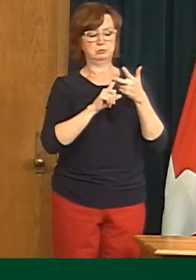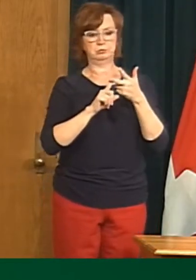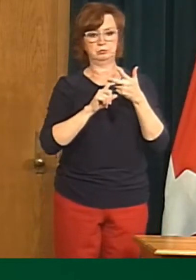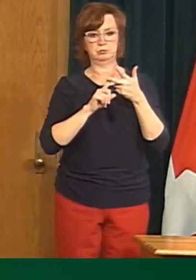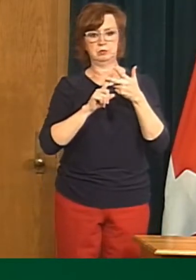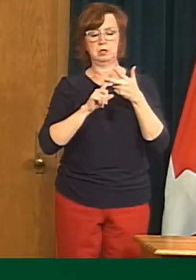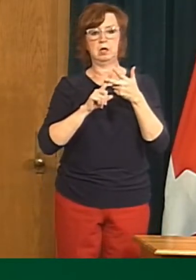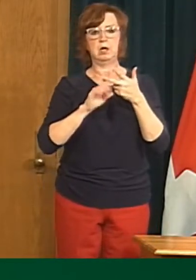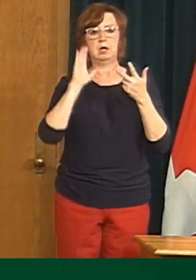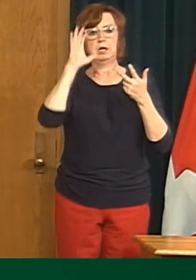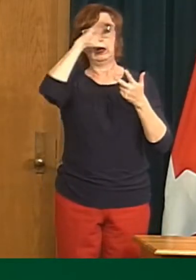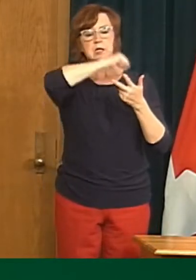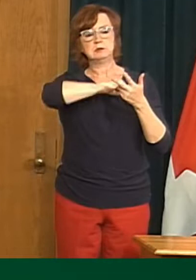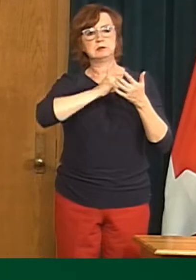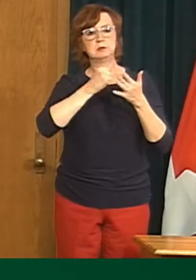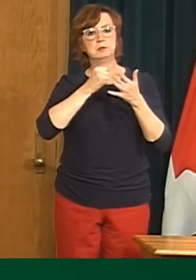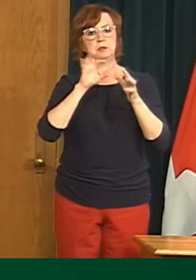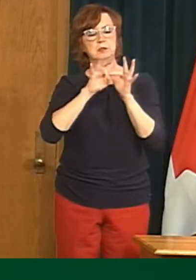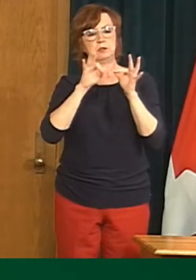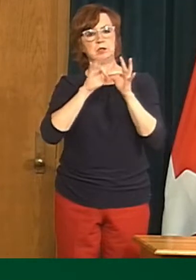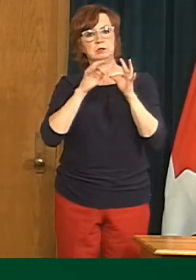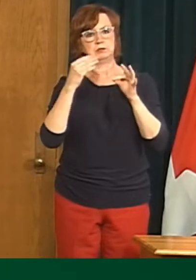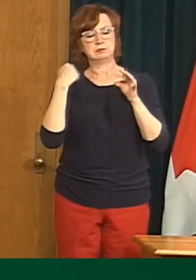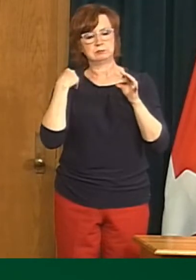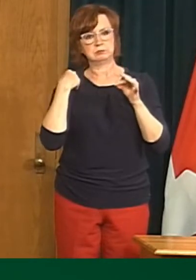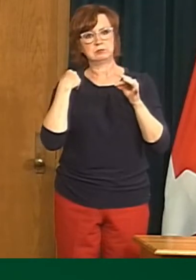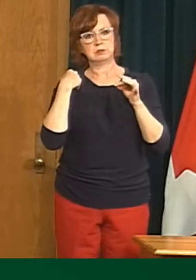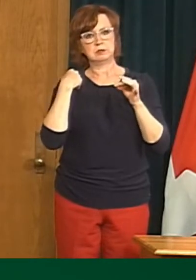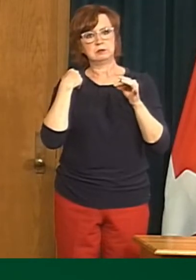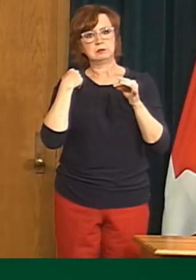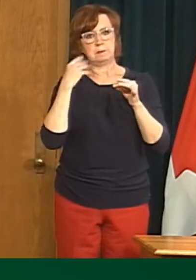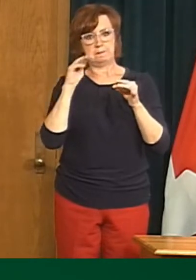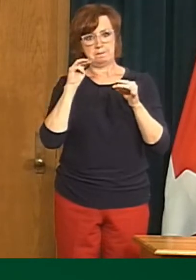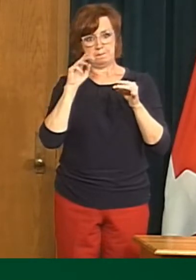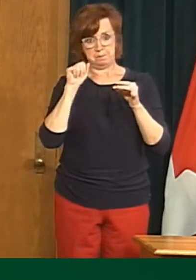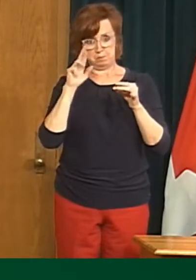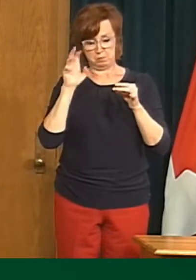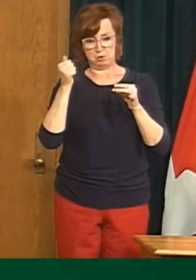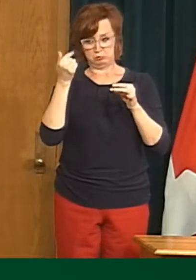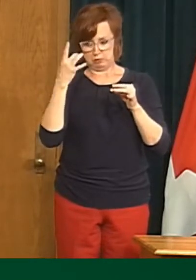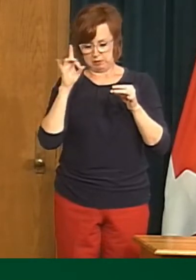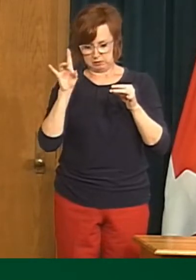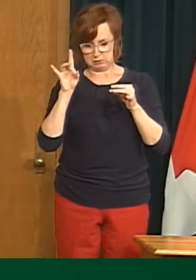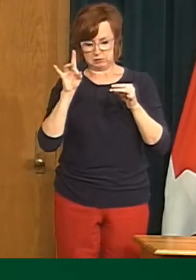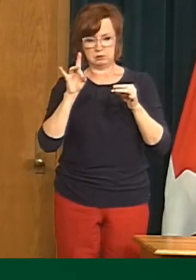18th. However, there will be some additions to that with respect to the